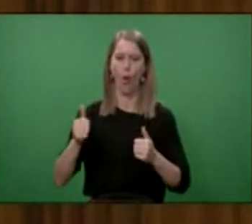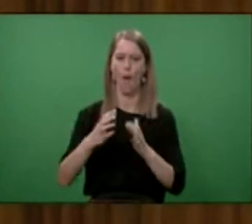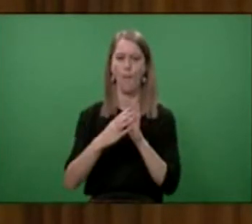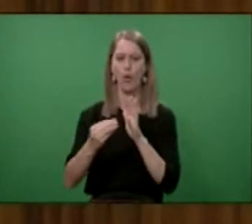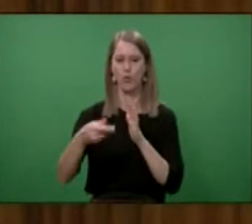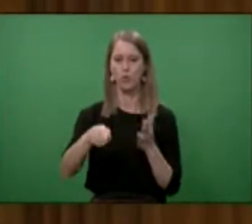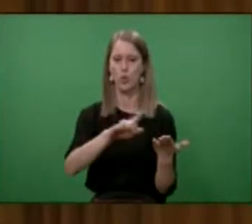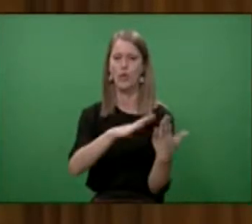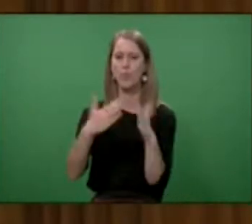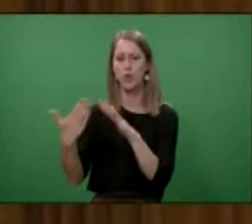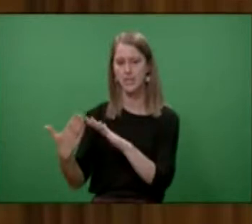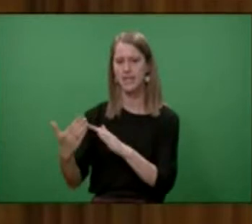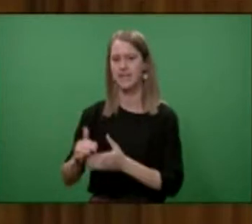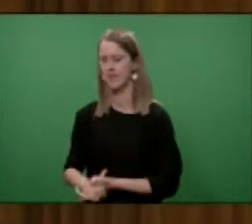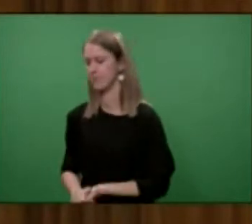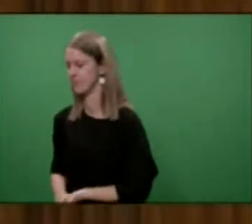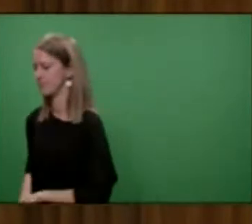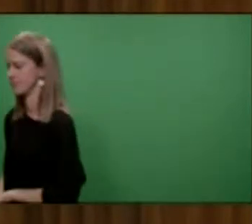communities.